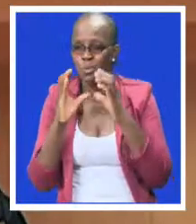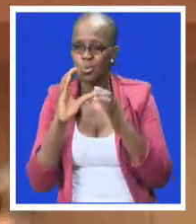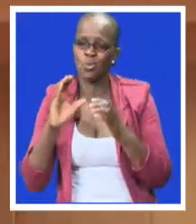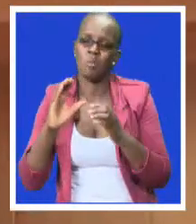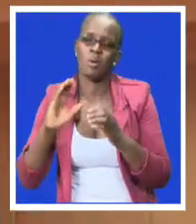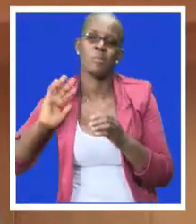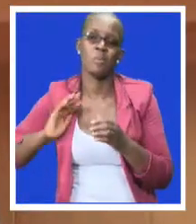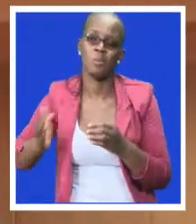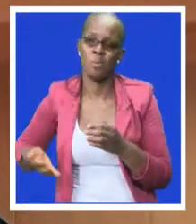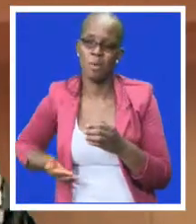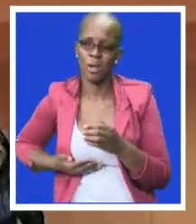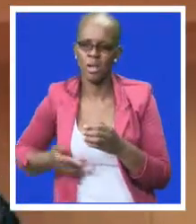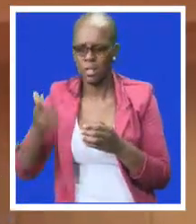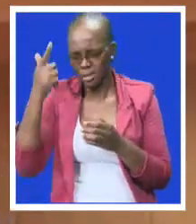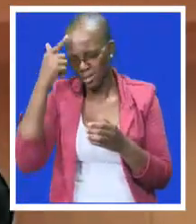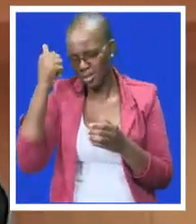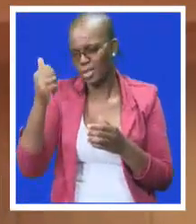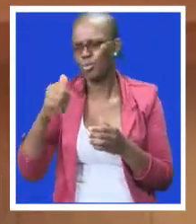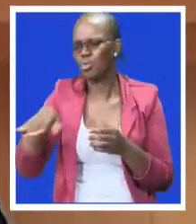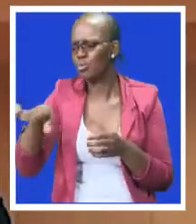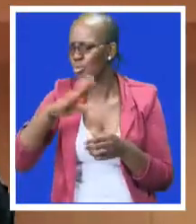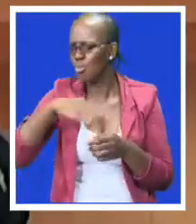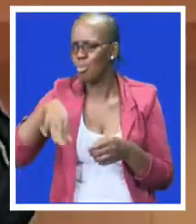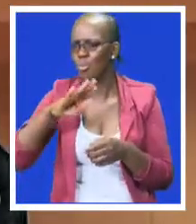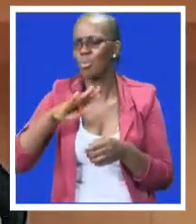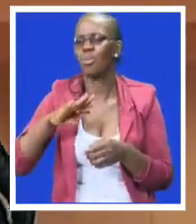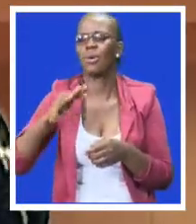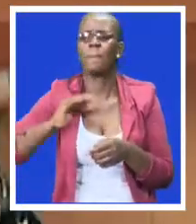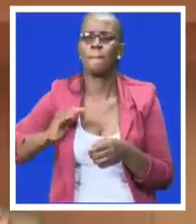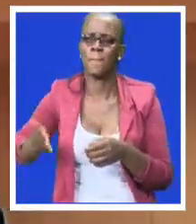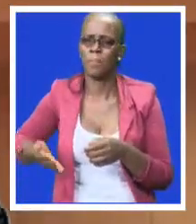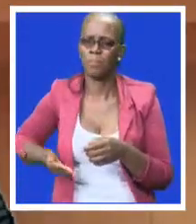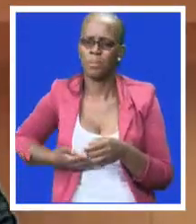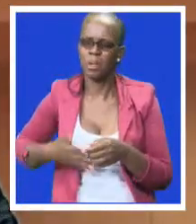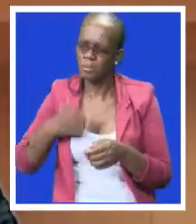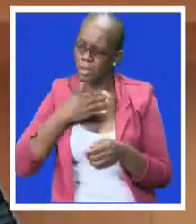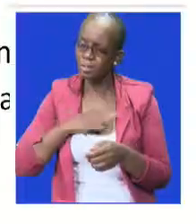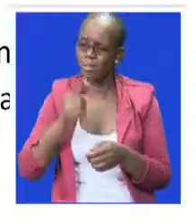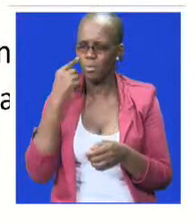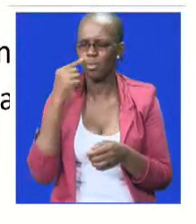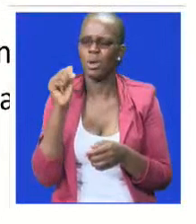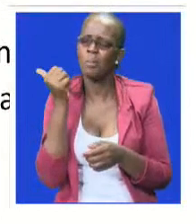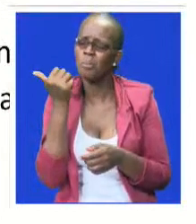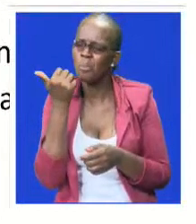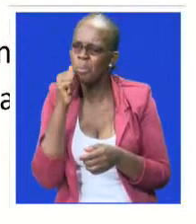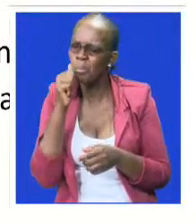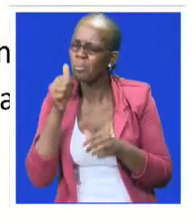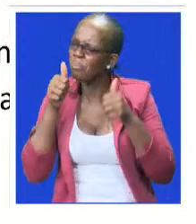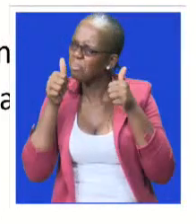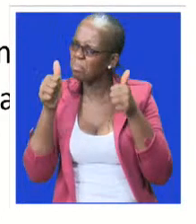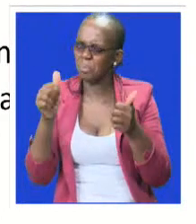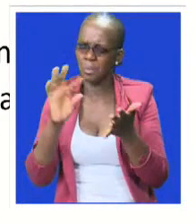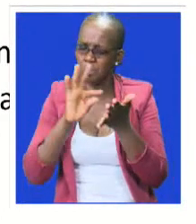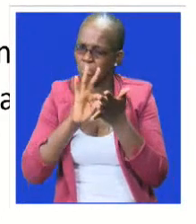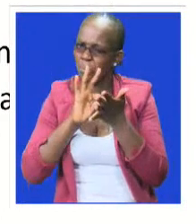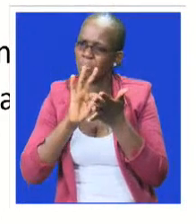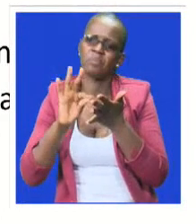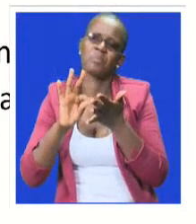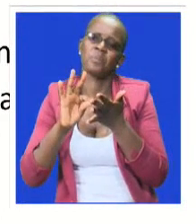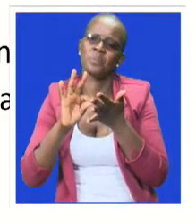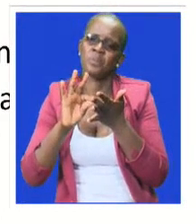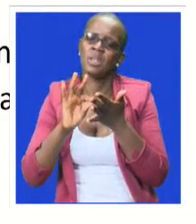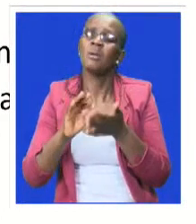want to look beautiful. So in order for them to look good and beautiful, they had to make beads for